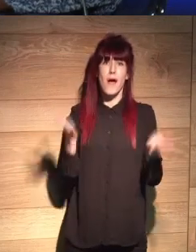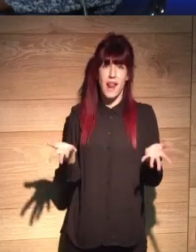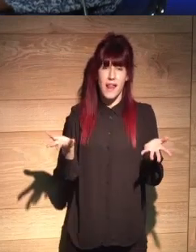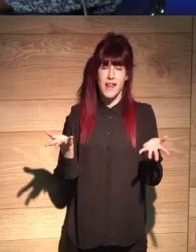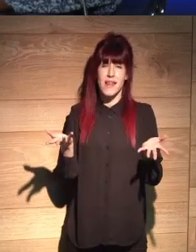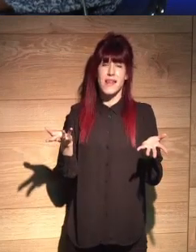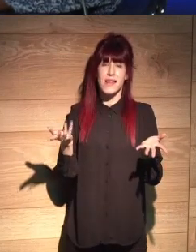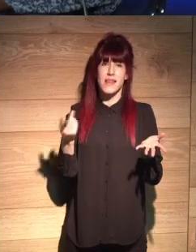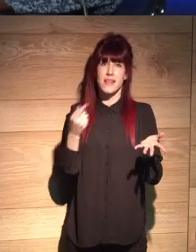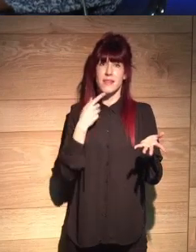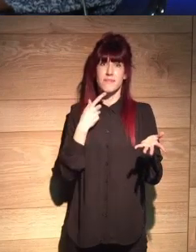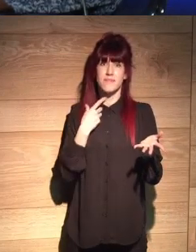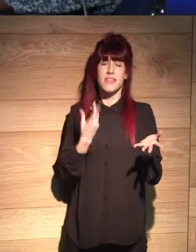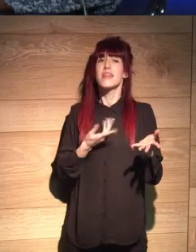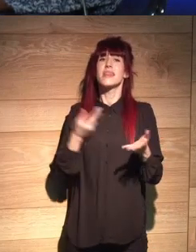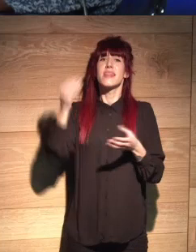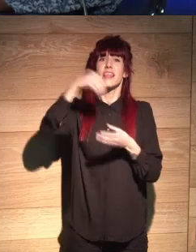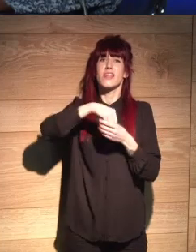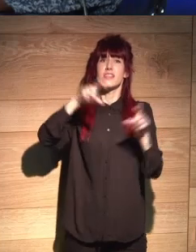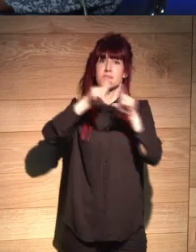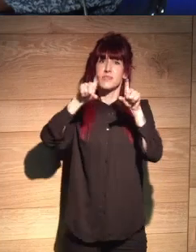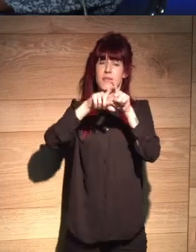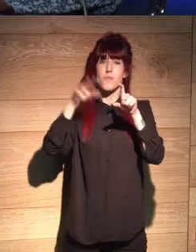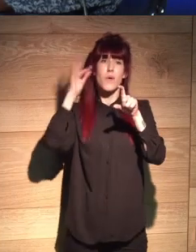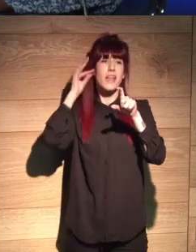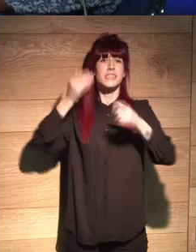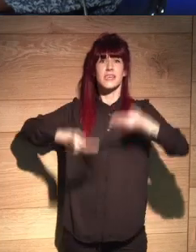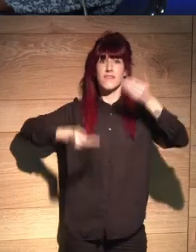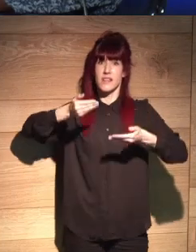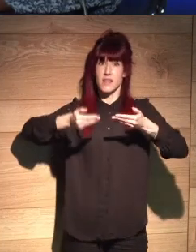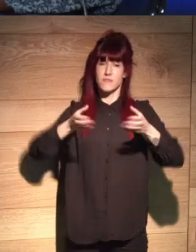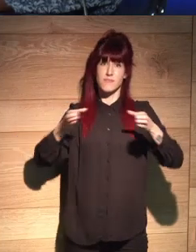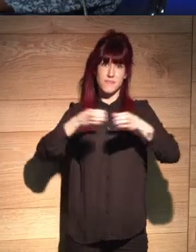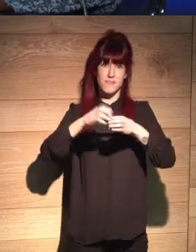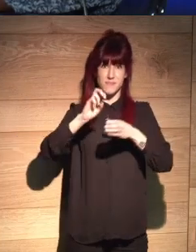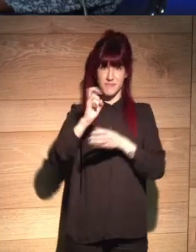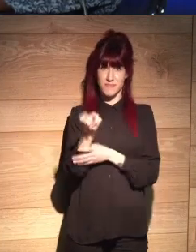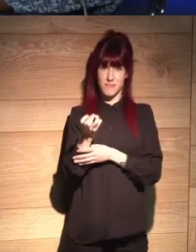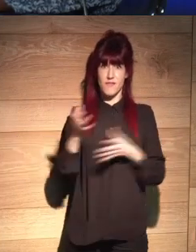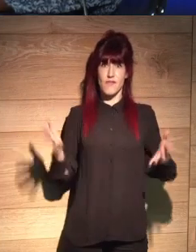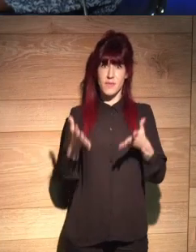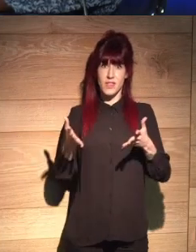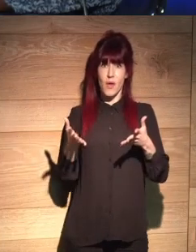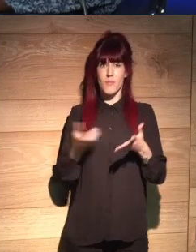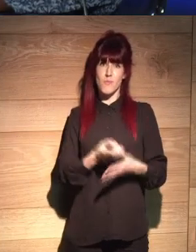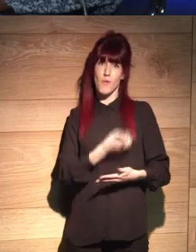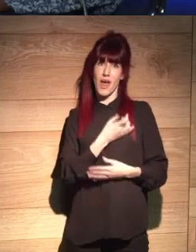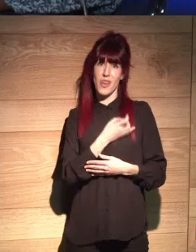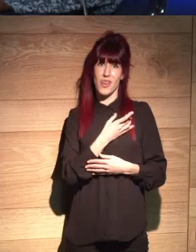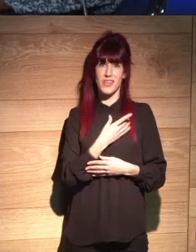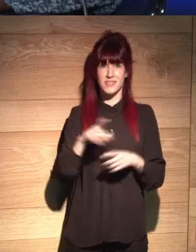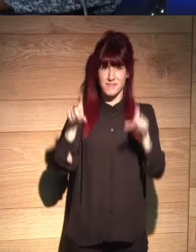The goal is to make sure that the presence of women is balanced in all areas in the company, and to have